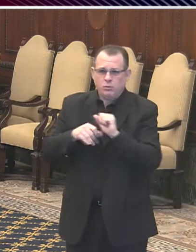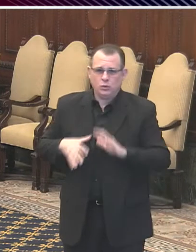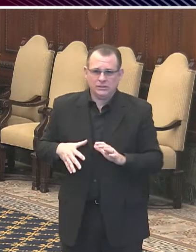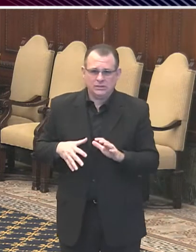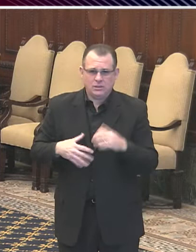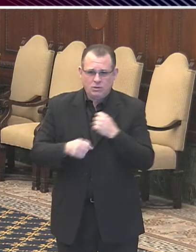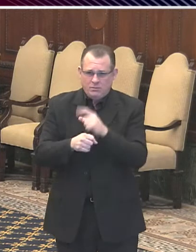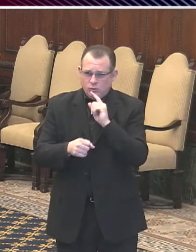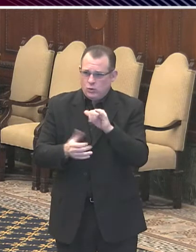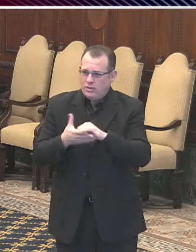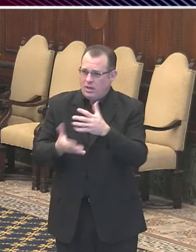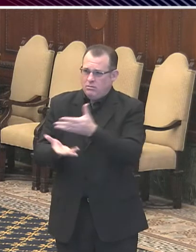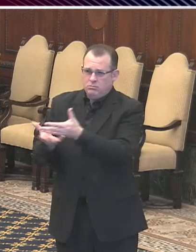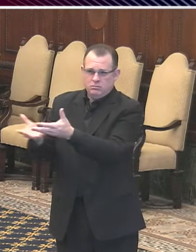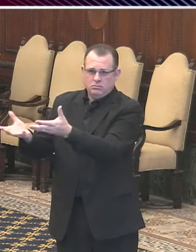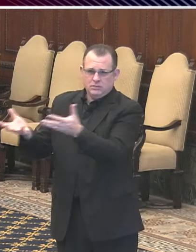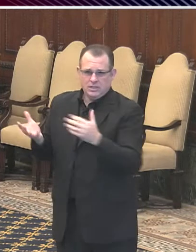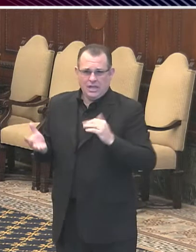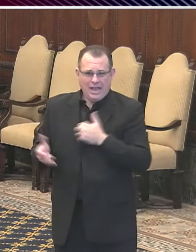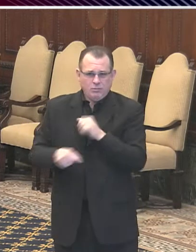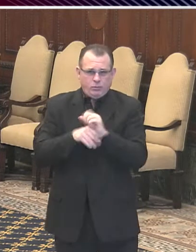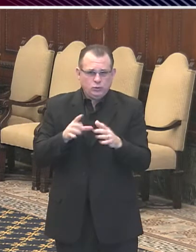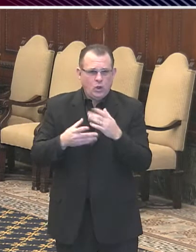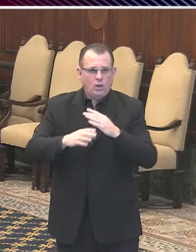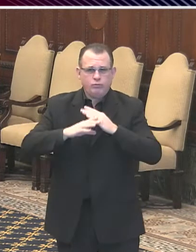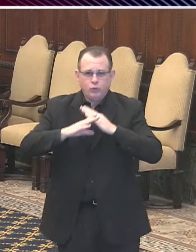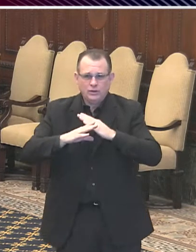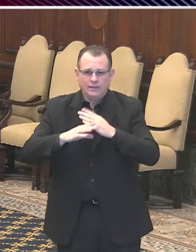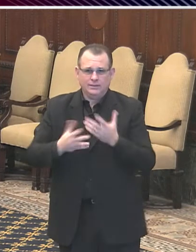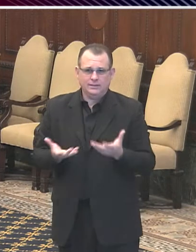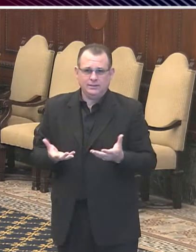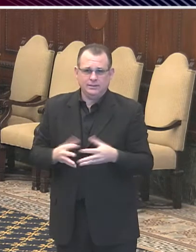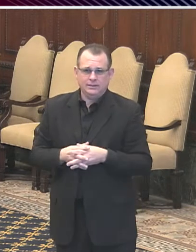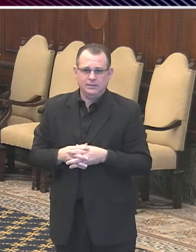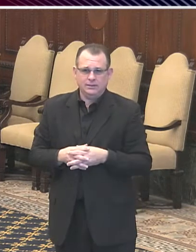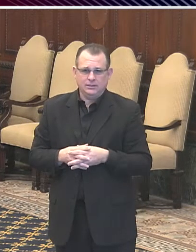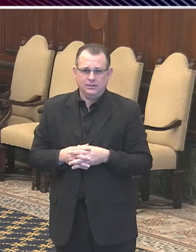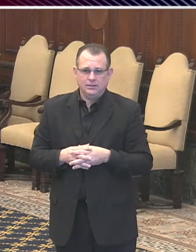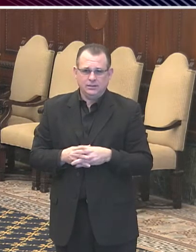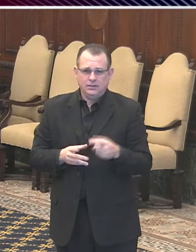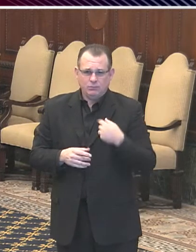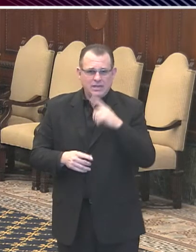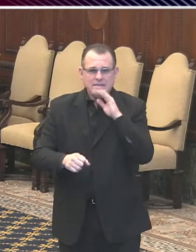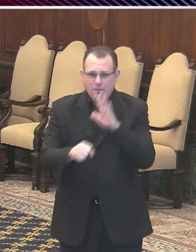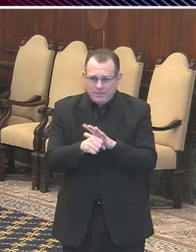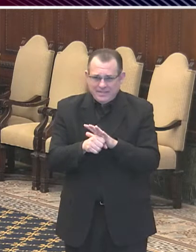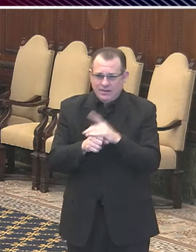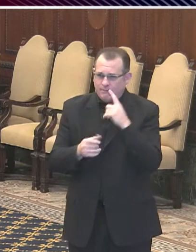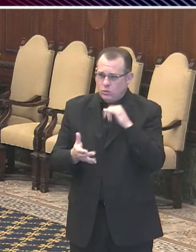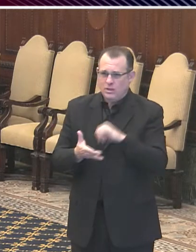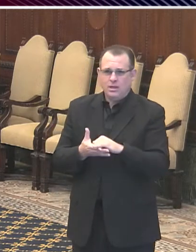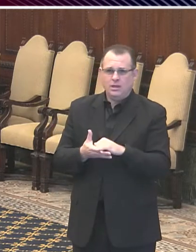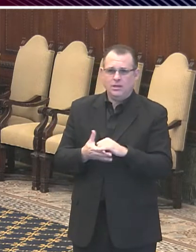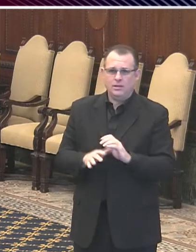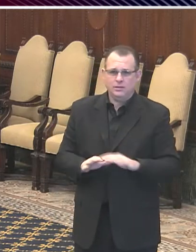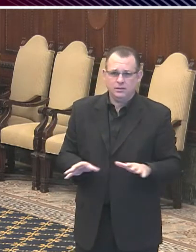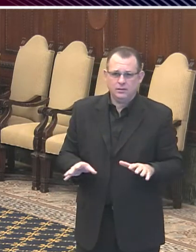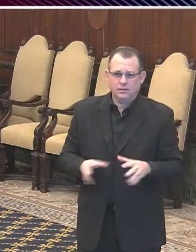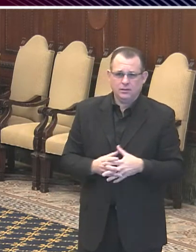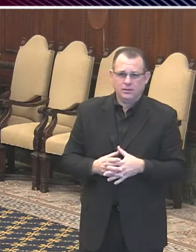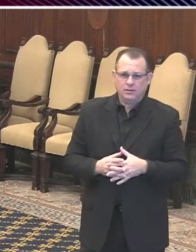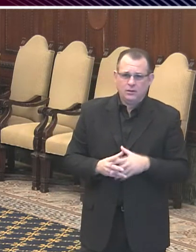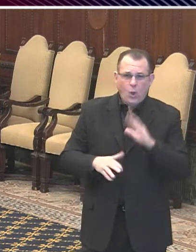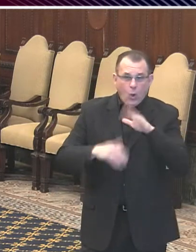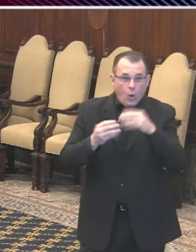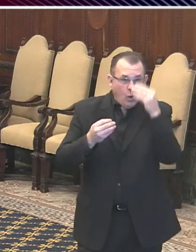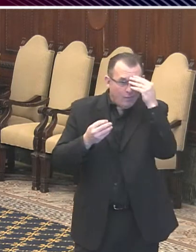that our employees are protected, and we're committed to making sure that all the